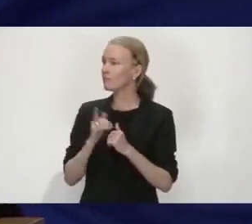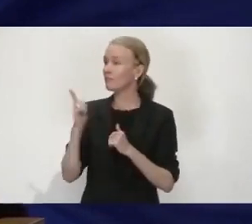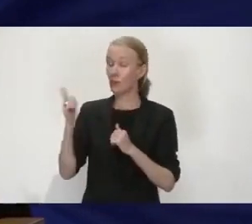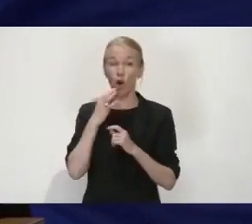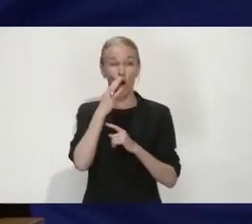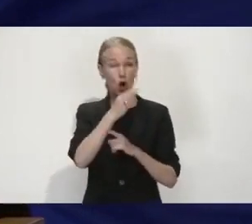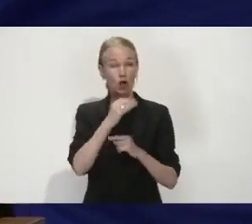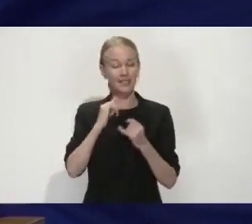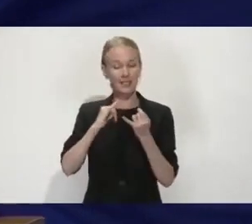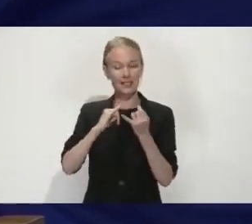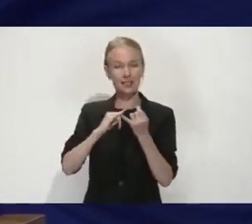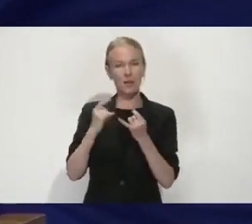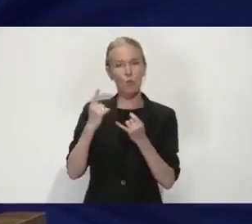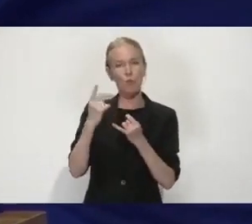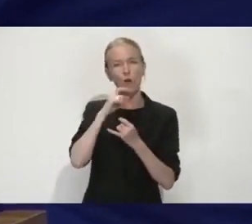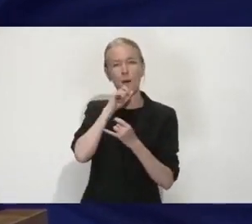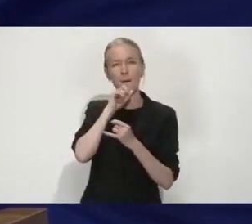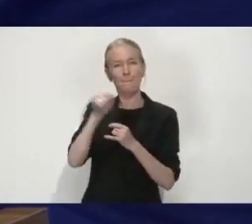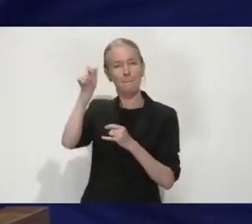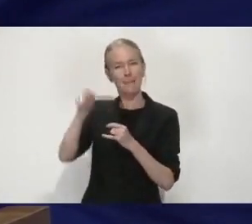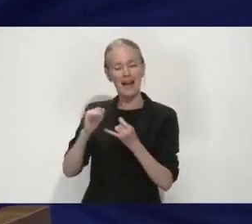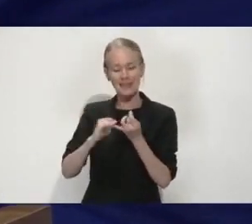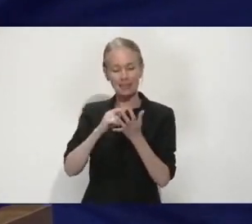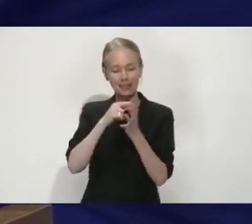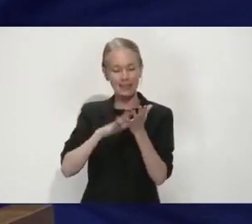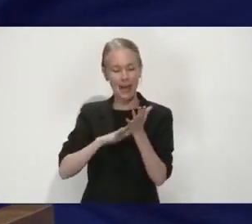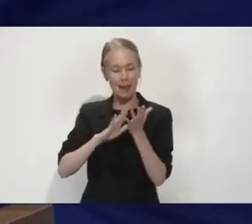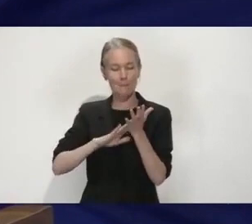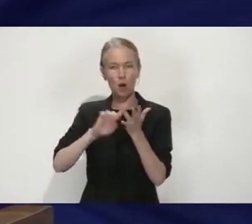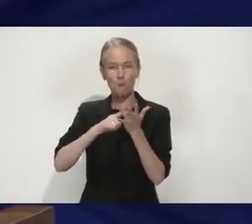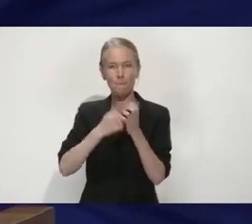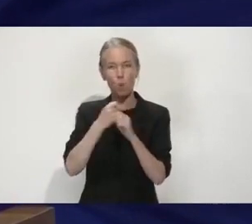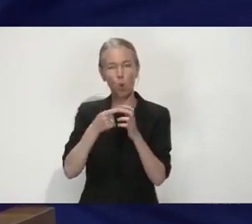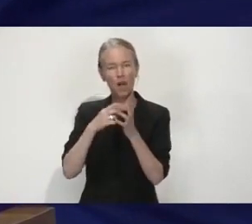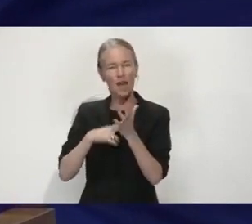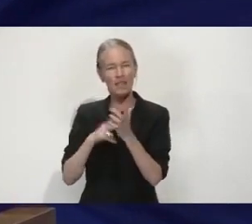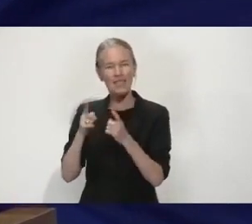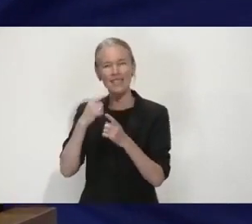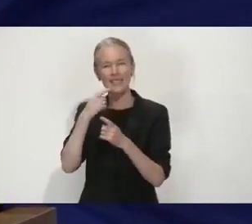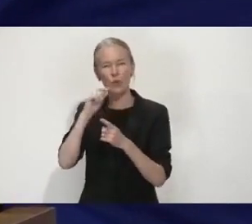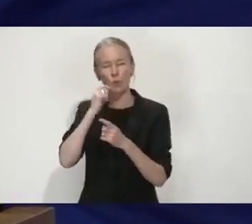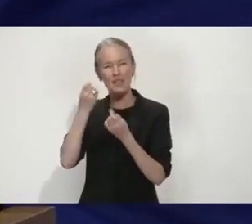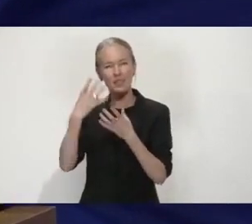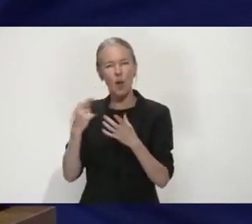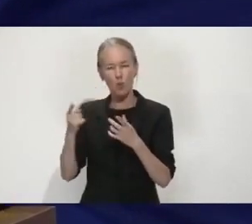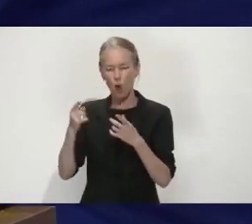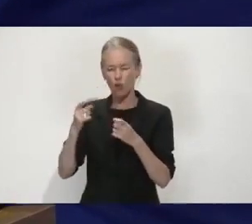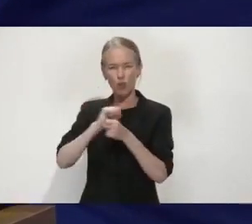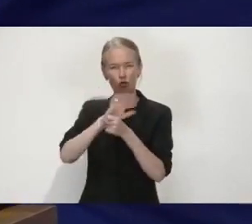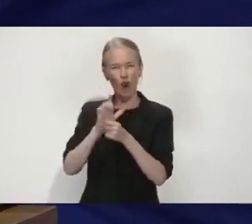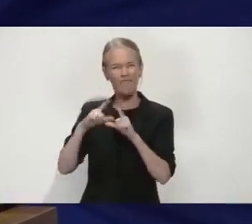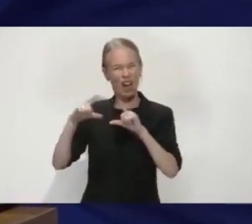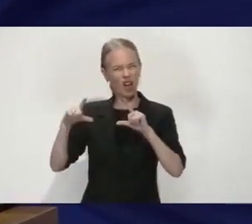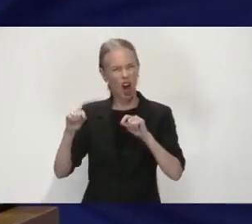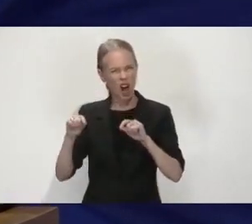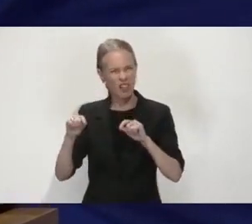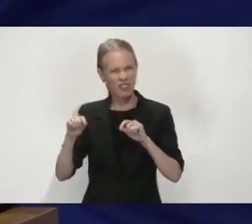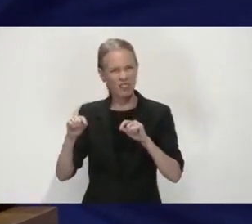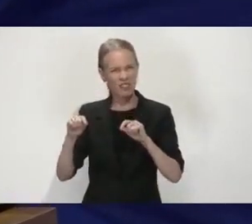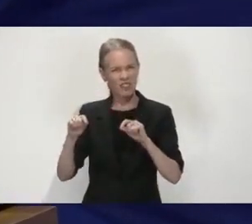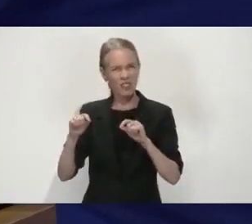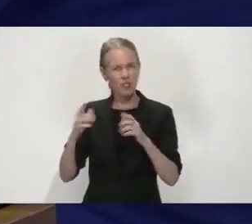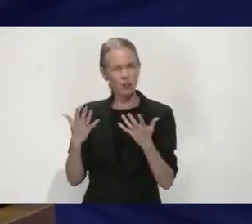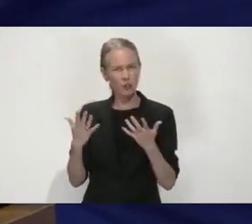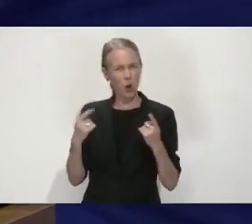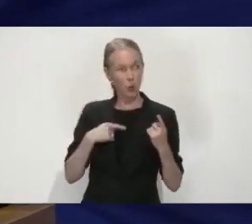group is pulling out a COVID card. What does that mean for the trial that was supposed to be happening in Rotorua this month? Well, there's actually two different trials.